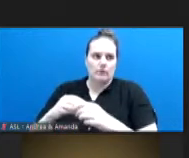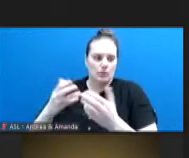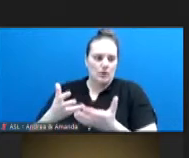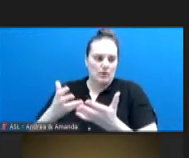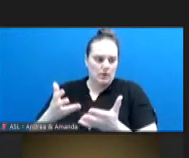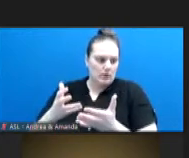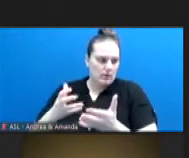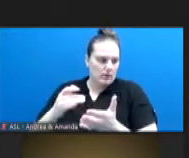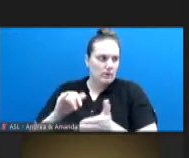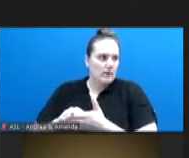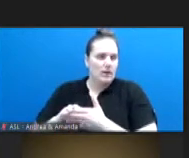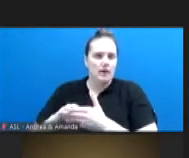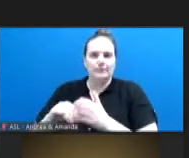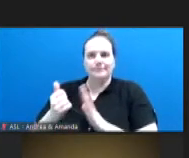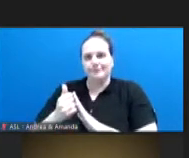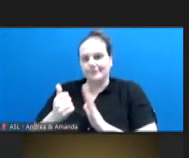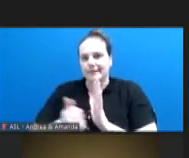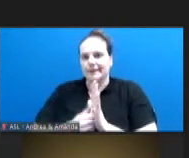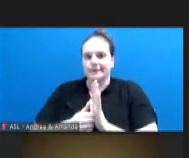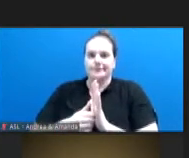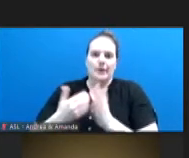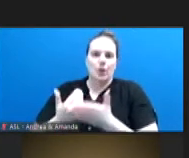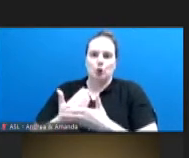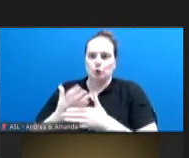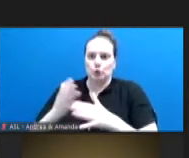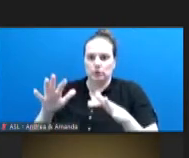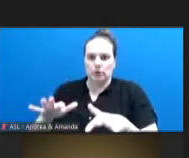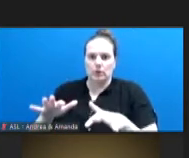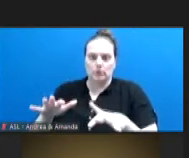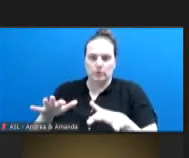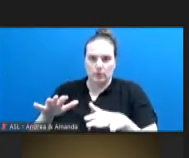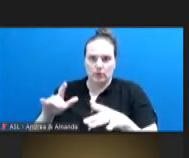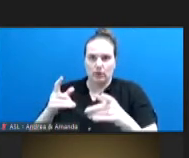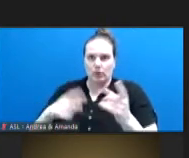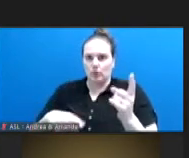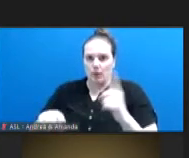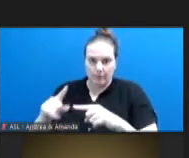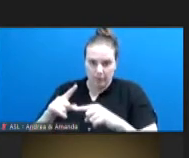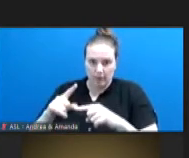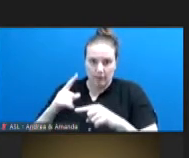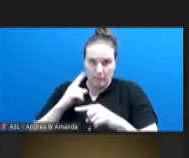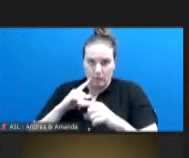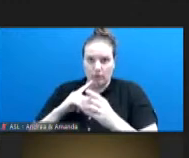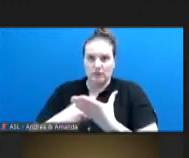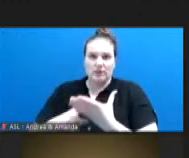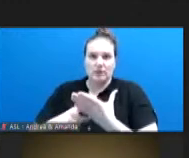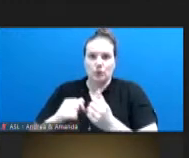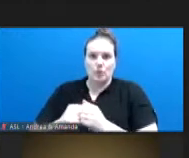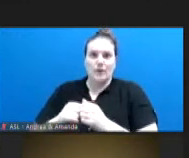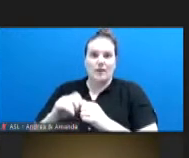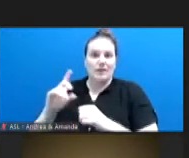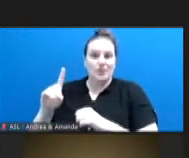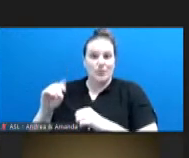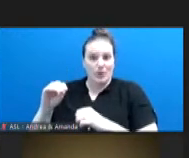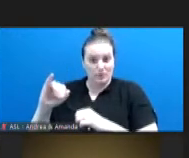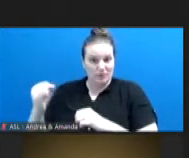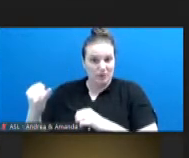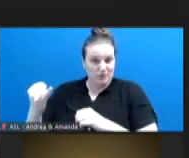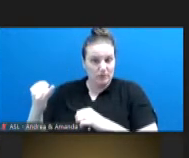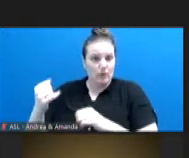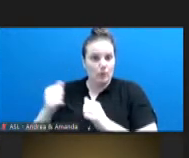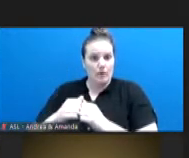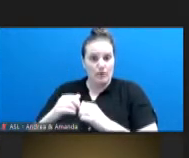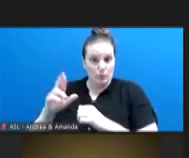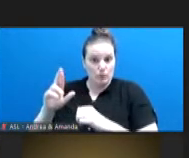the addendum, the new settlement agreement terms, what we've been discussing with the Department of Justice as far as a remedy